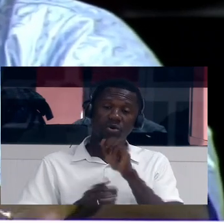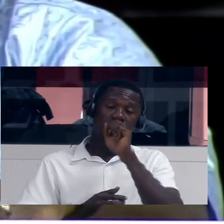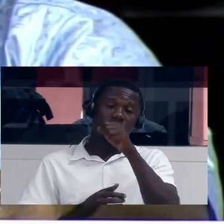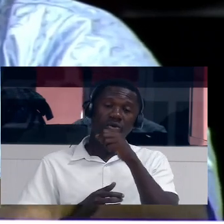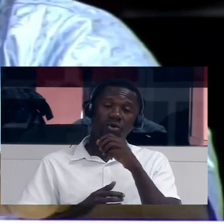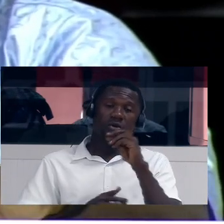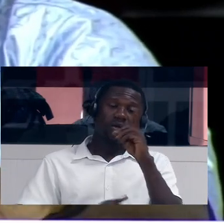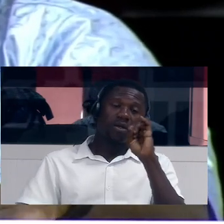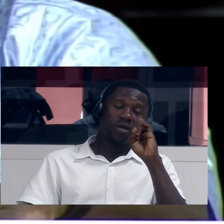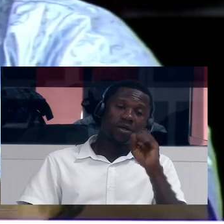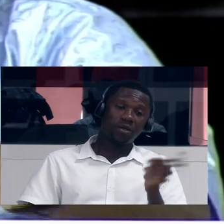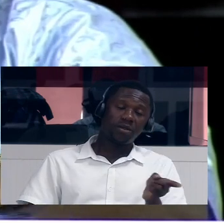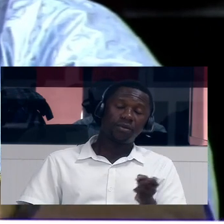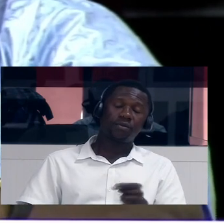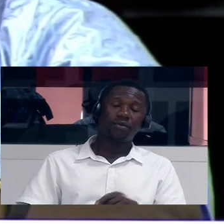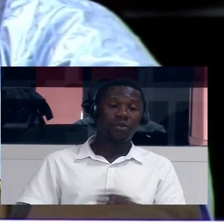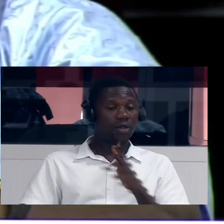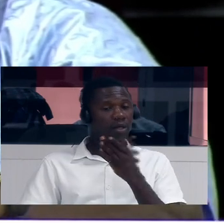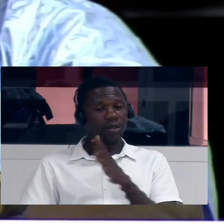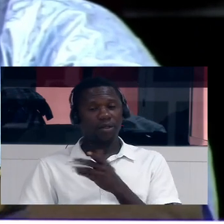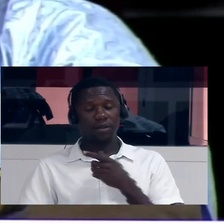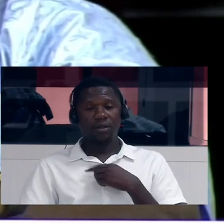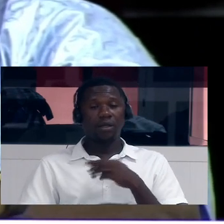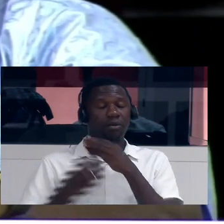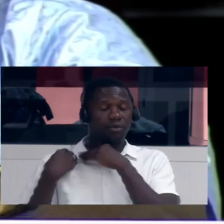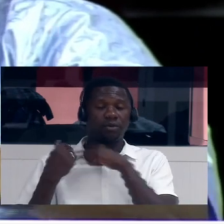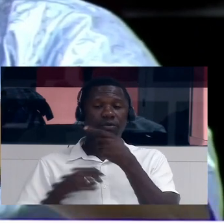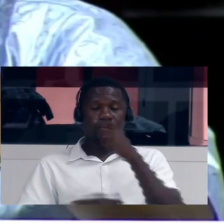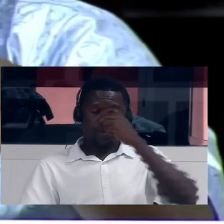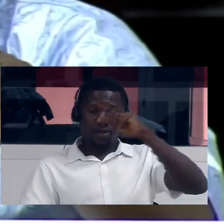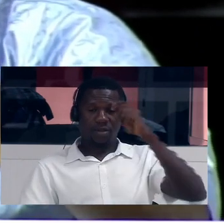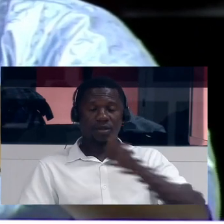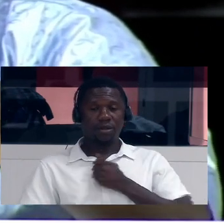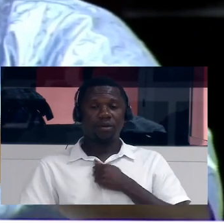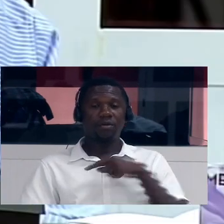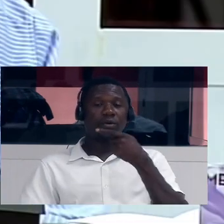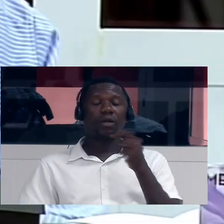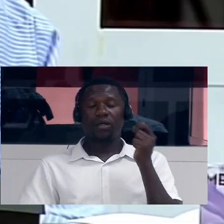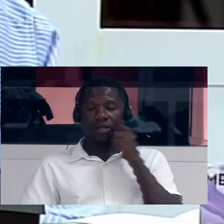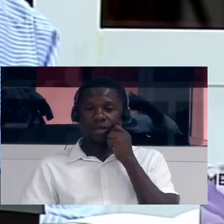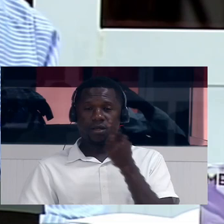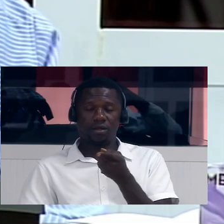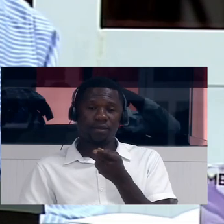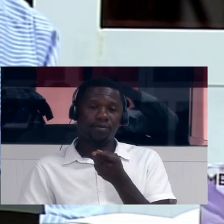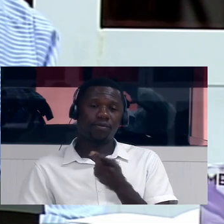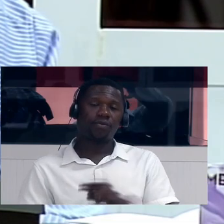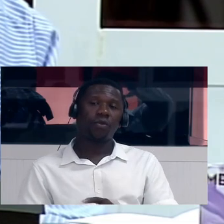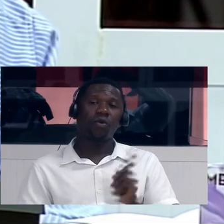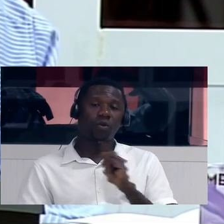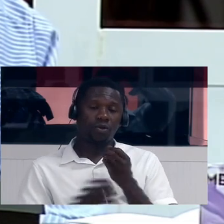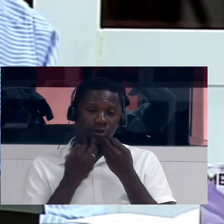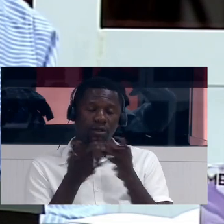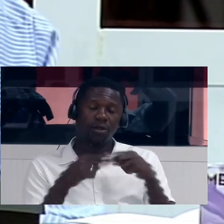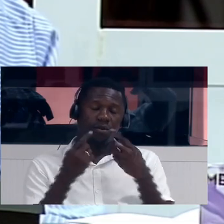a representative of the police threatened them on that day. What do you say to that? Well, let me hasten to